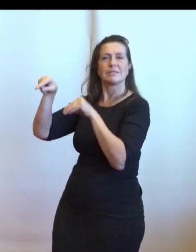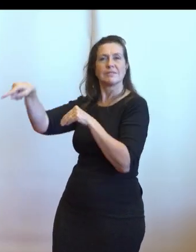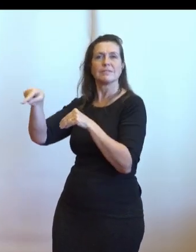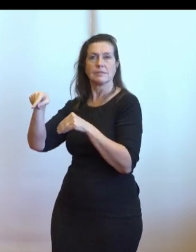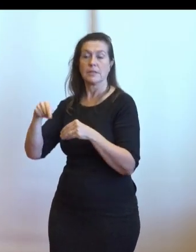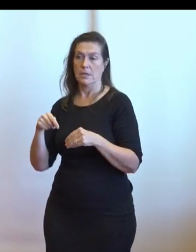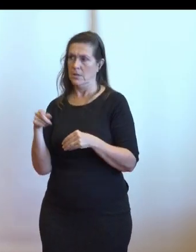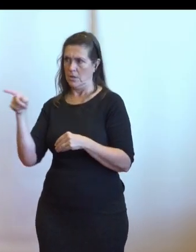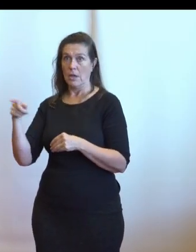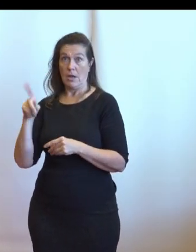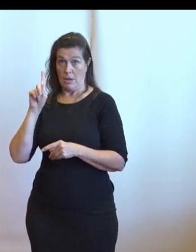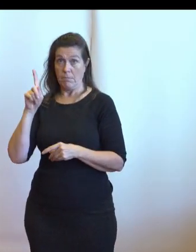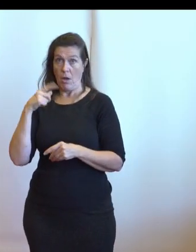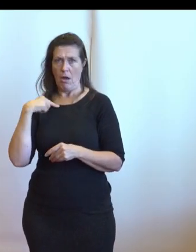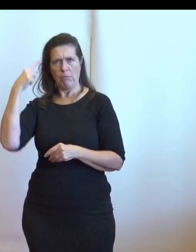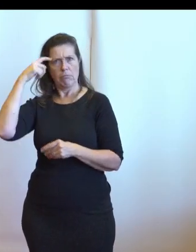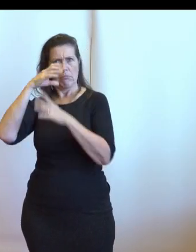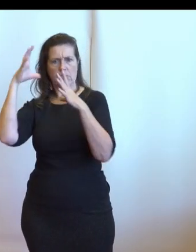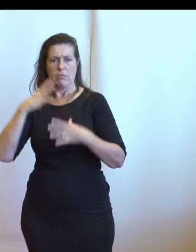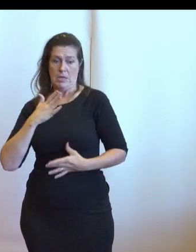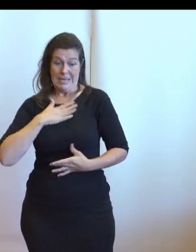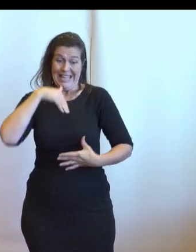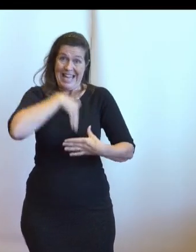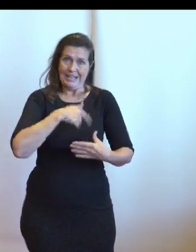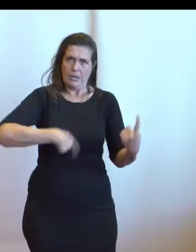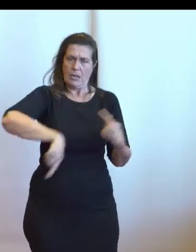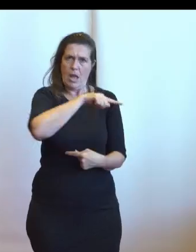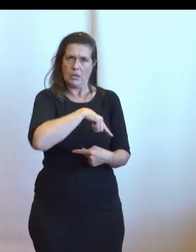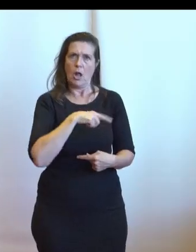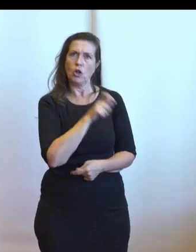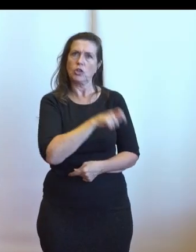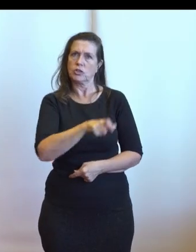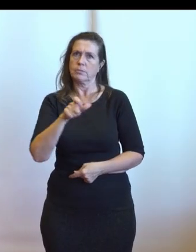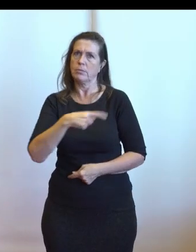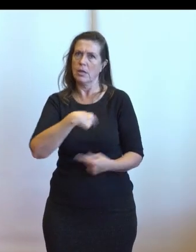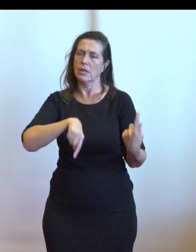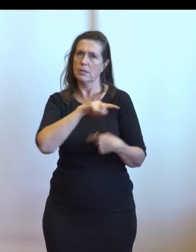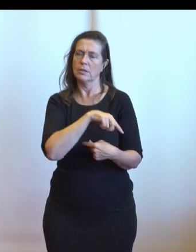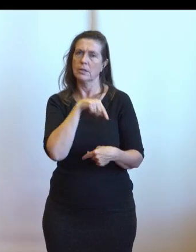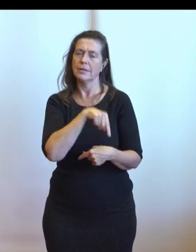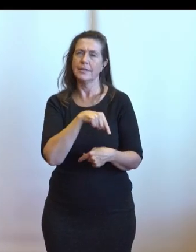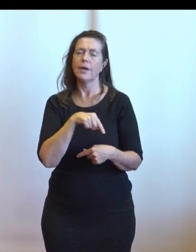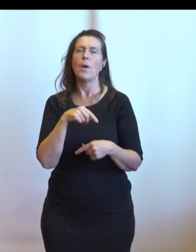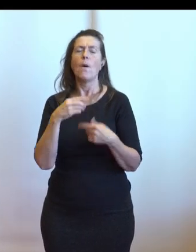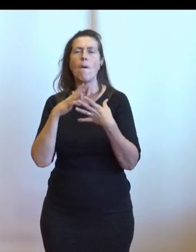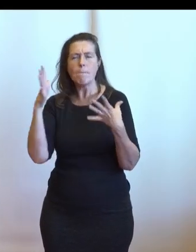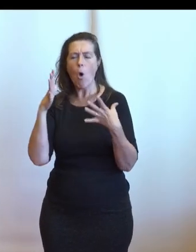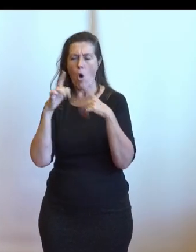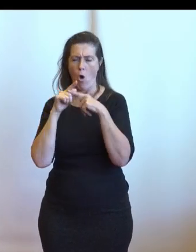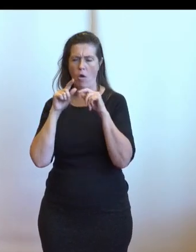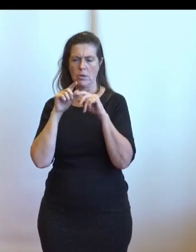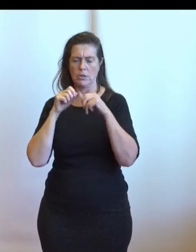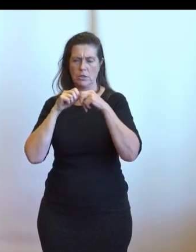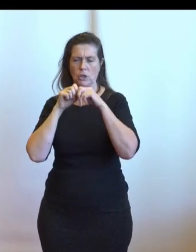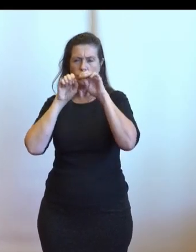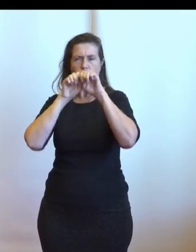internal customers, as well as the questions they should be asking their suppliers. And I think to get that in a more structured way, where every time they're